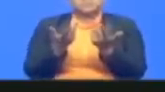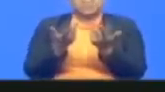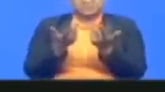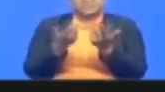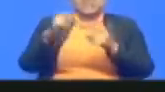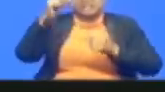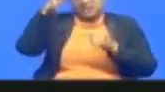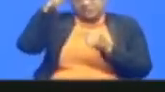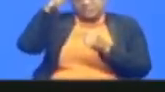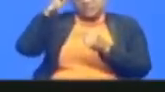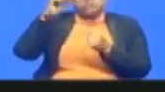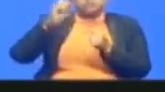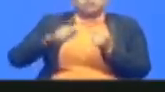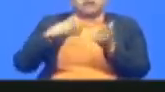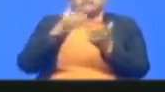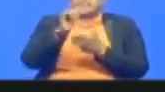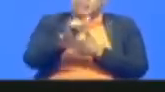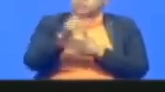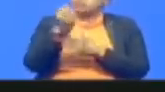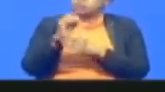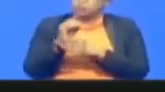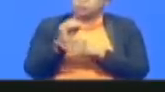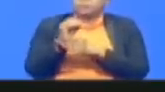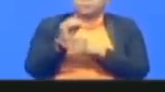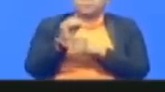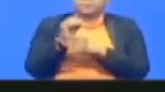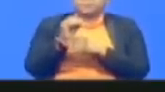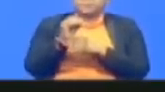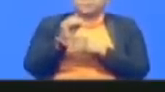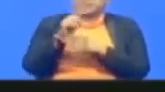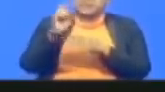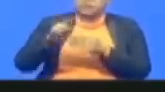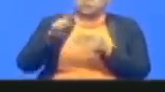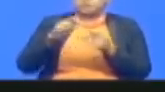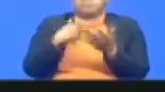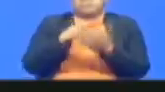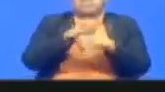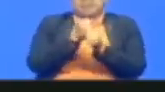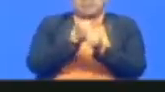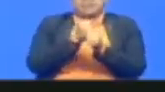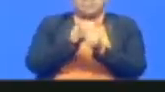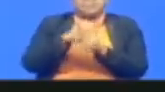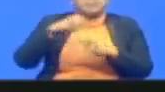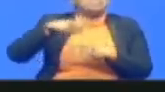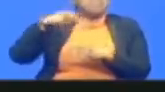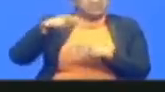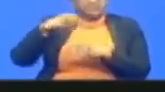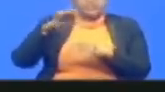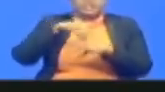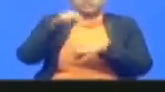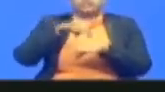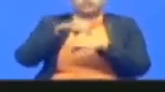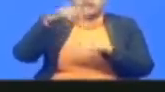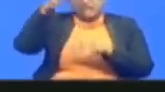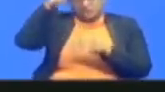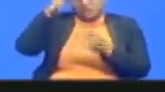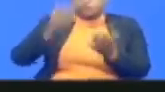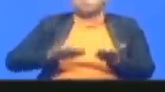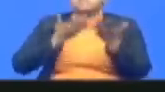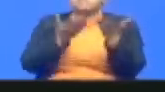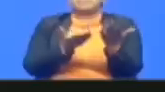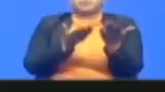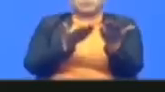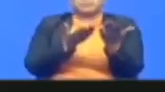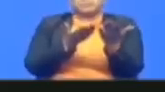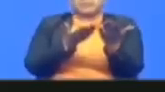divide revenue according to the divisional bill. Thereafter, CARA will be made. And thereafter, the budget estimates for the national government will be tabled in the